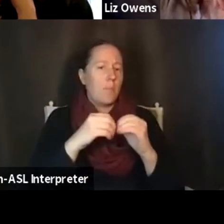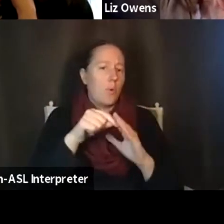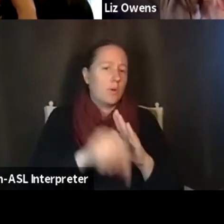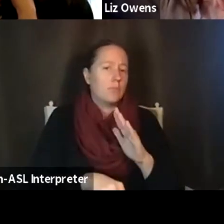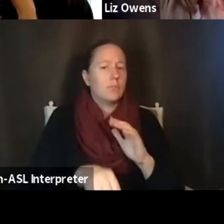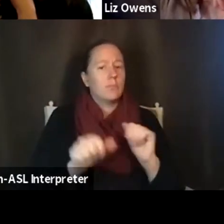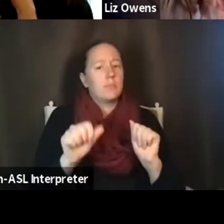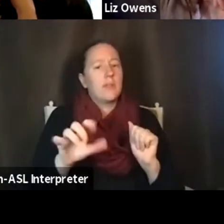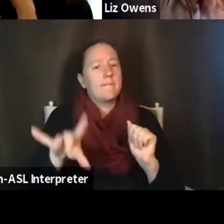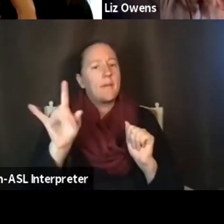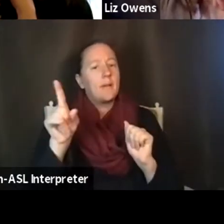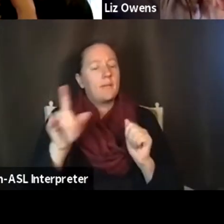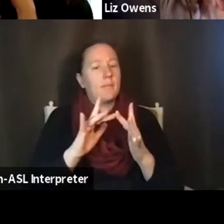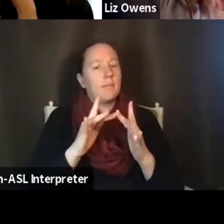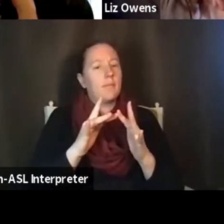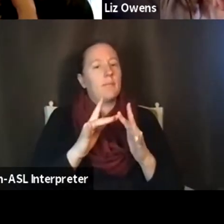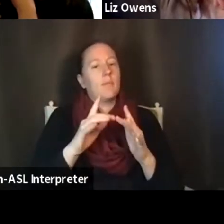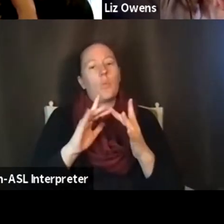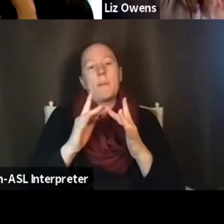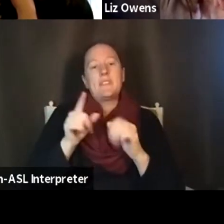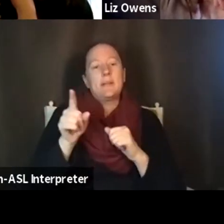section of this